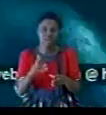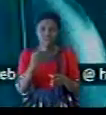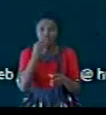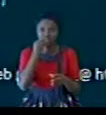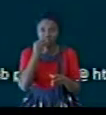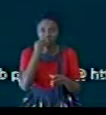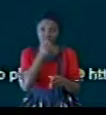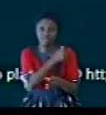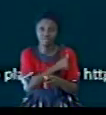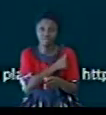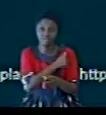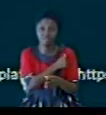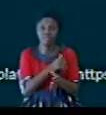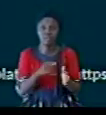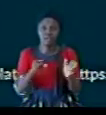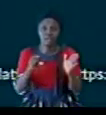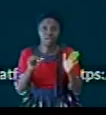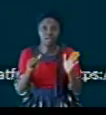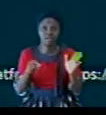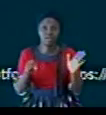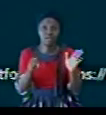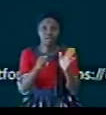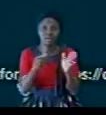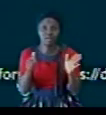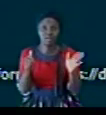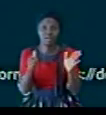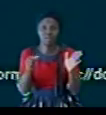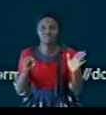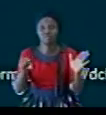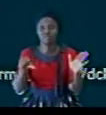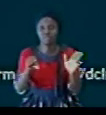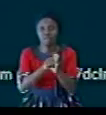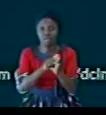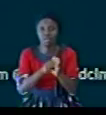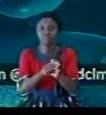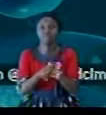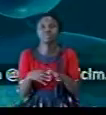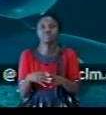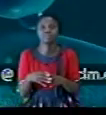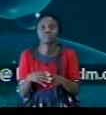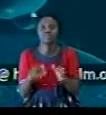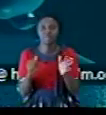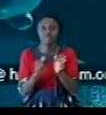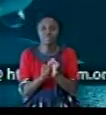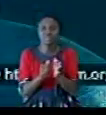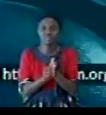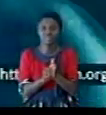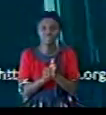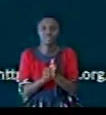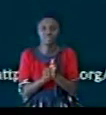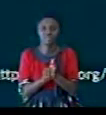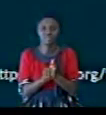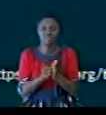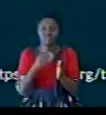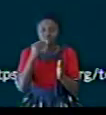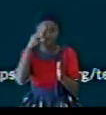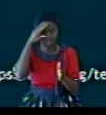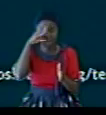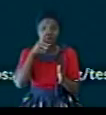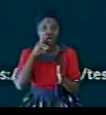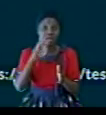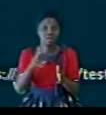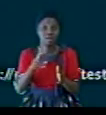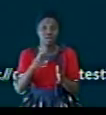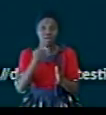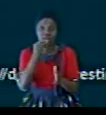which developed as a result of certain conditions. But after the prayer of the man of God,